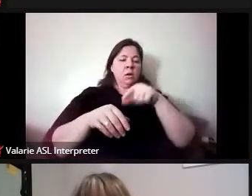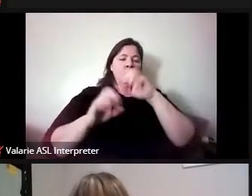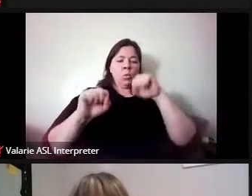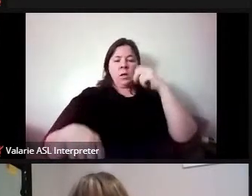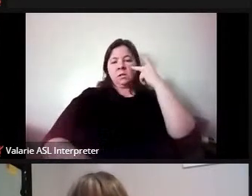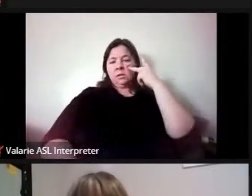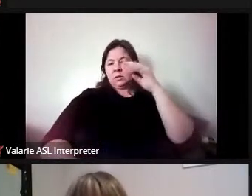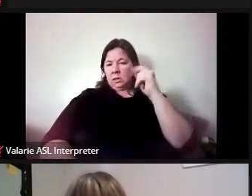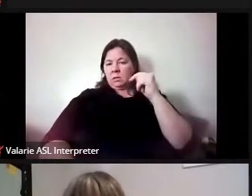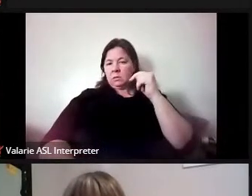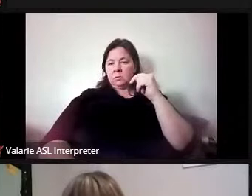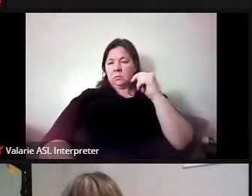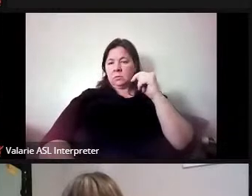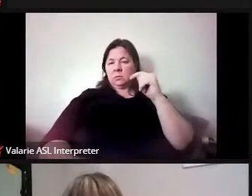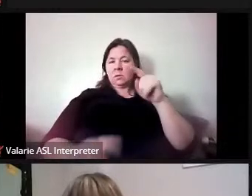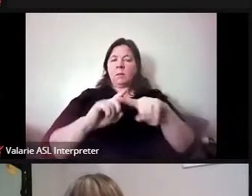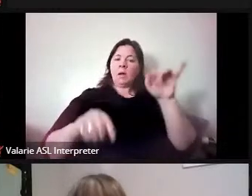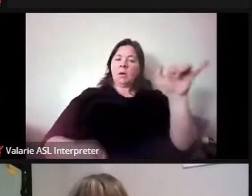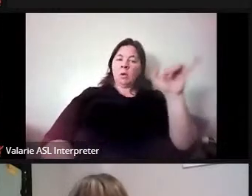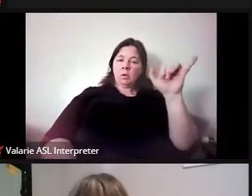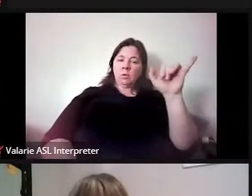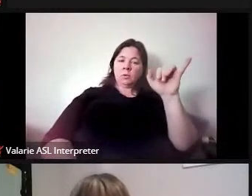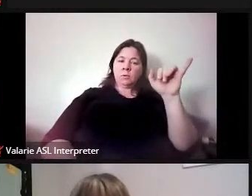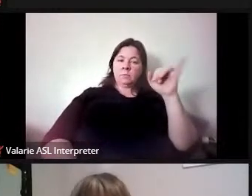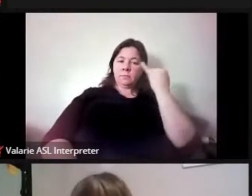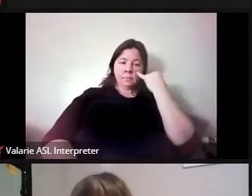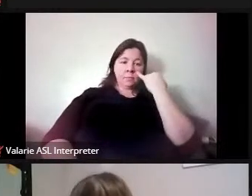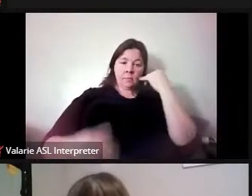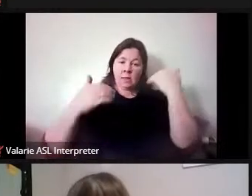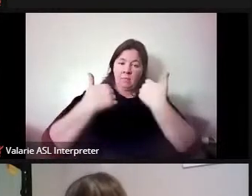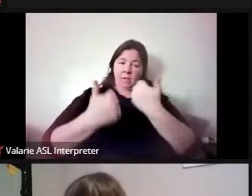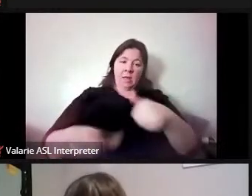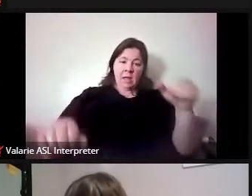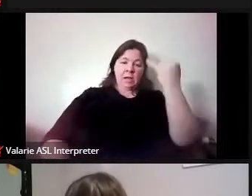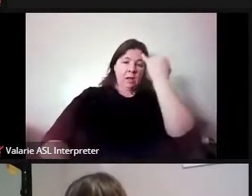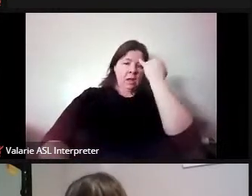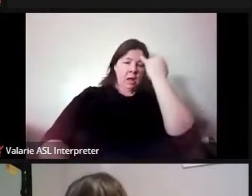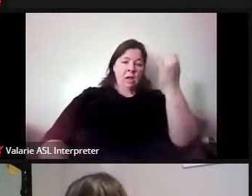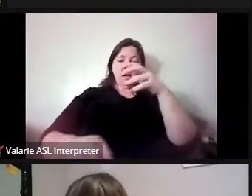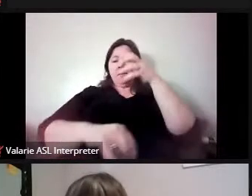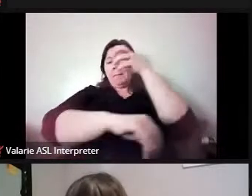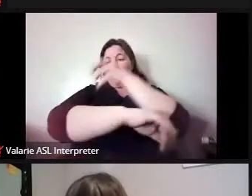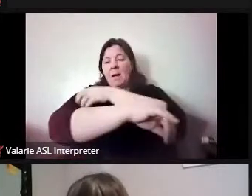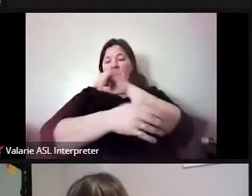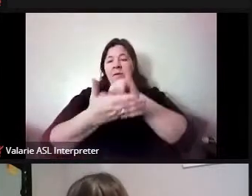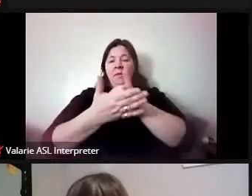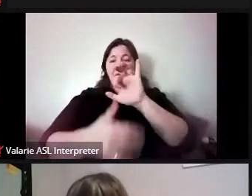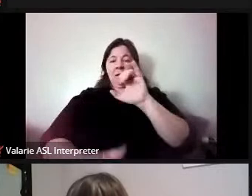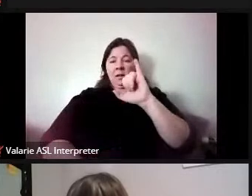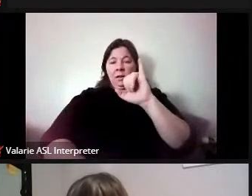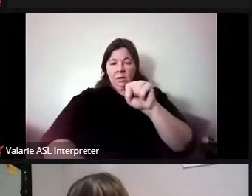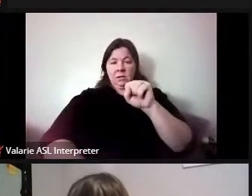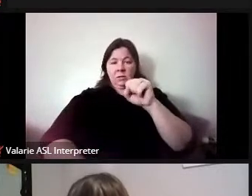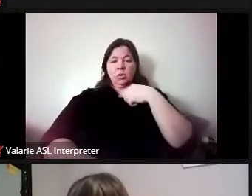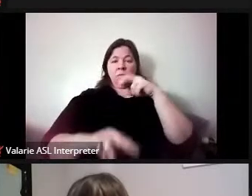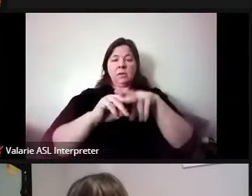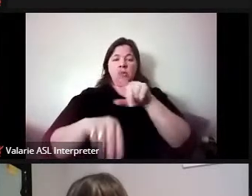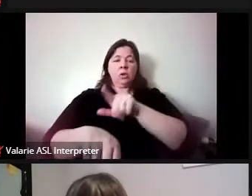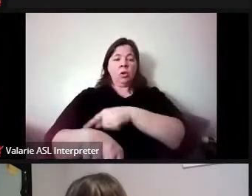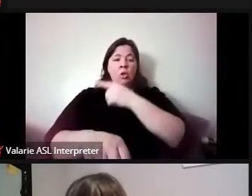it. But yeah, I mean, if you have any idea how powerful that really is, in fact, if you just sit long enough to